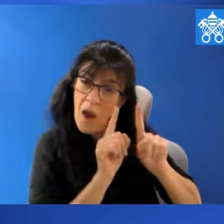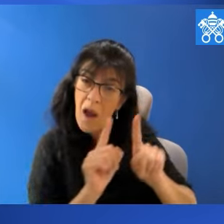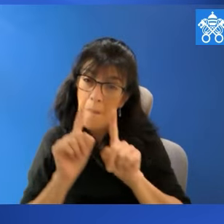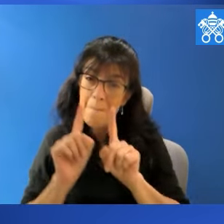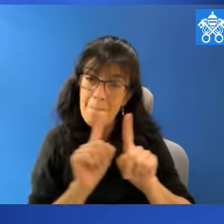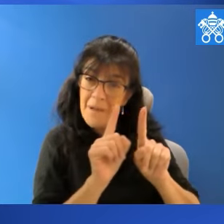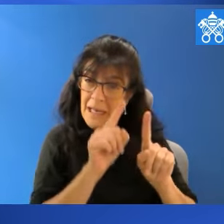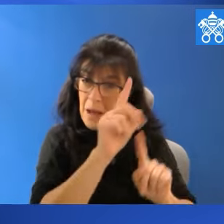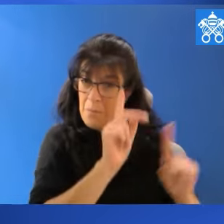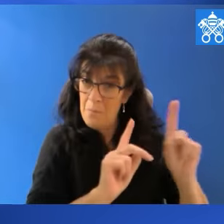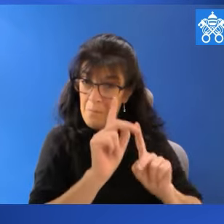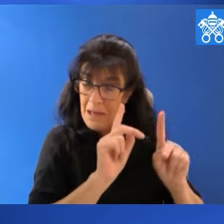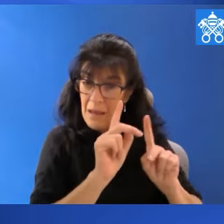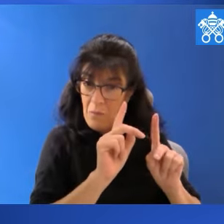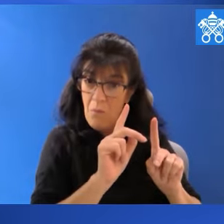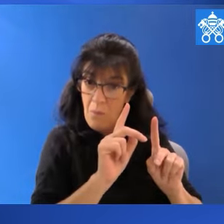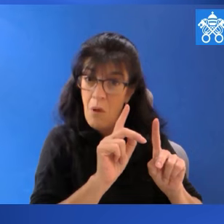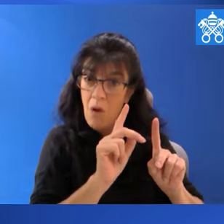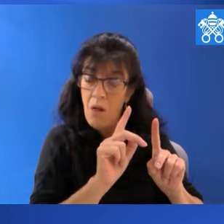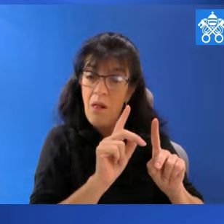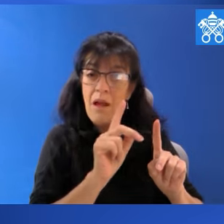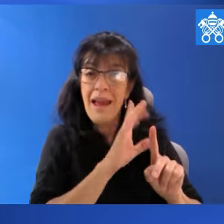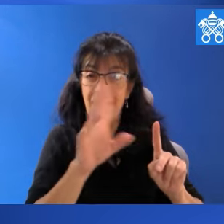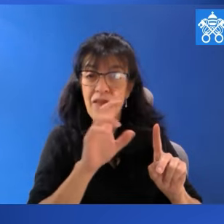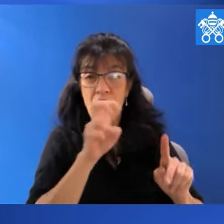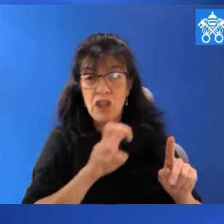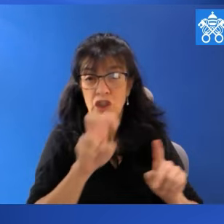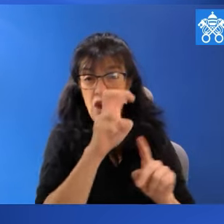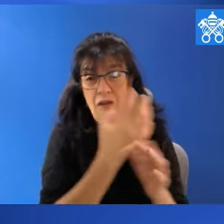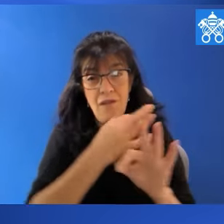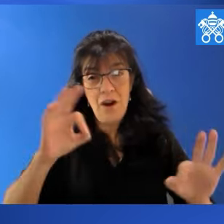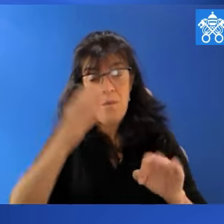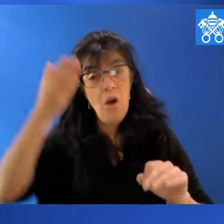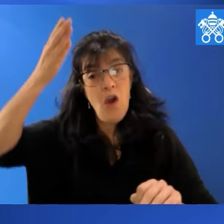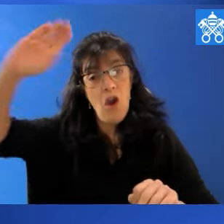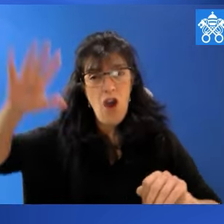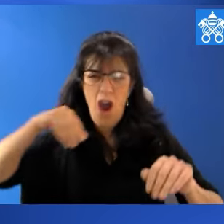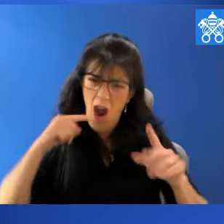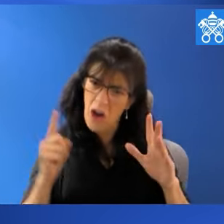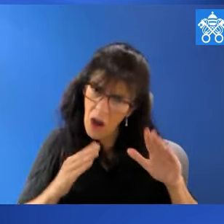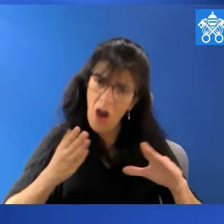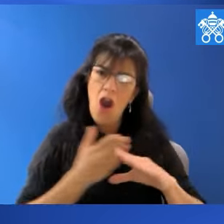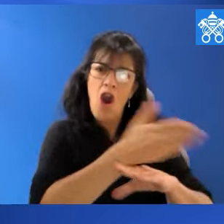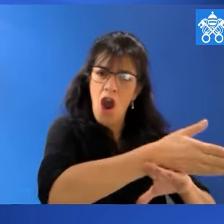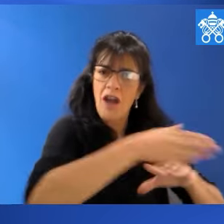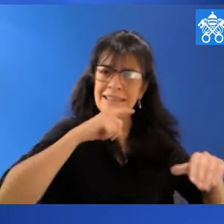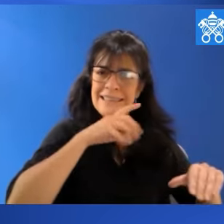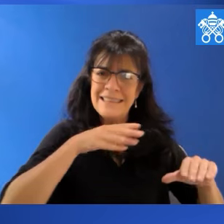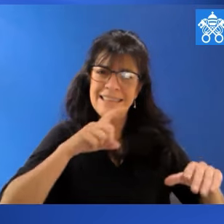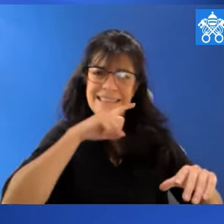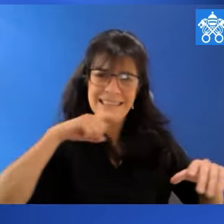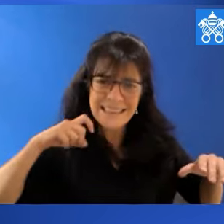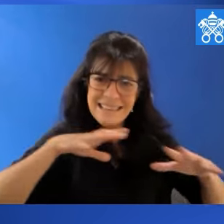journey to freedom, God himself crosses the sea and the desert. He does not remain at a distance. No,